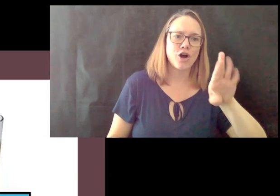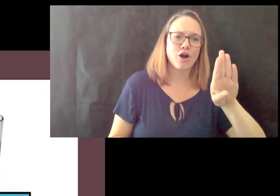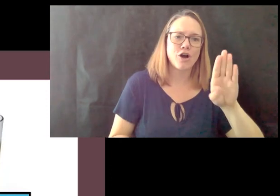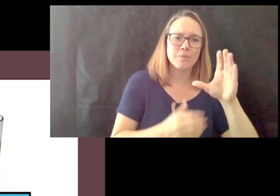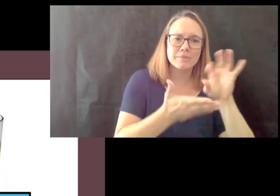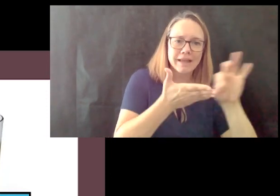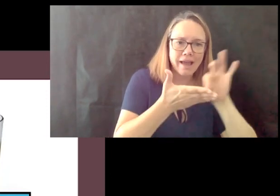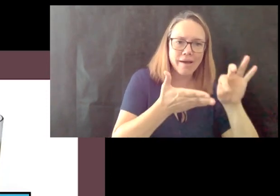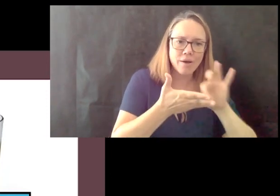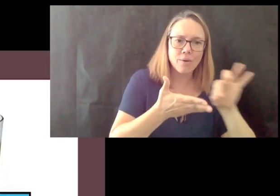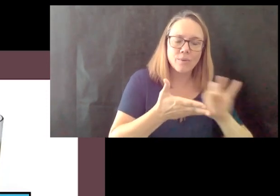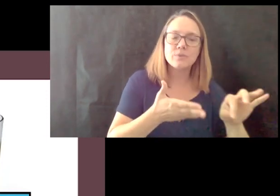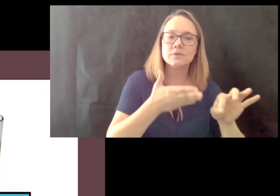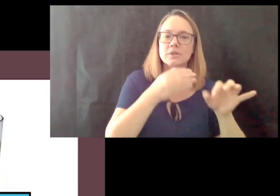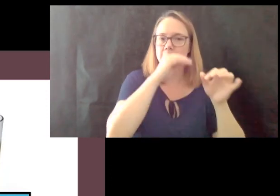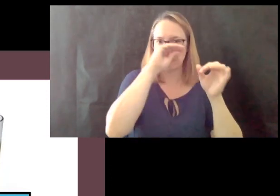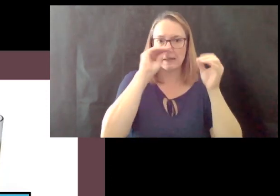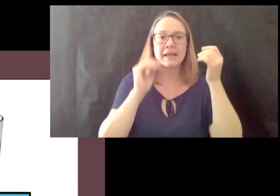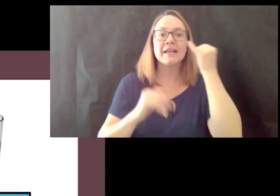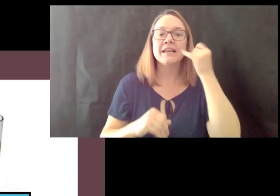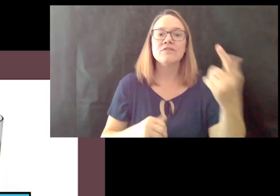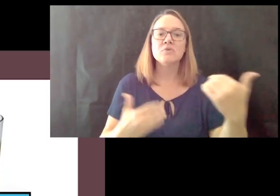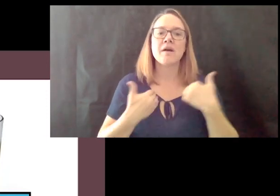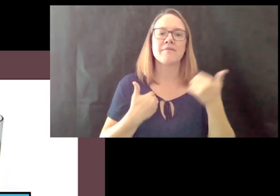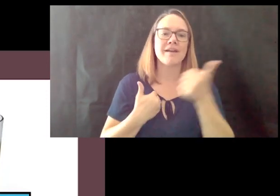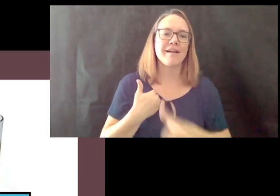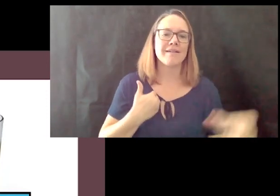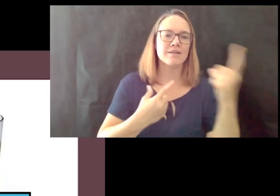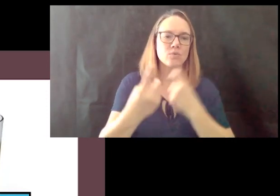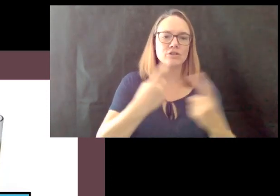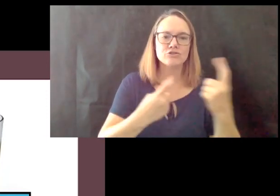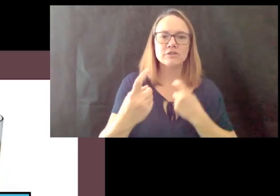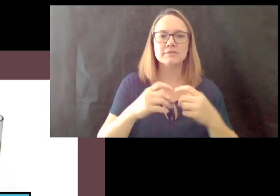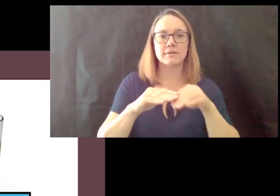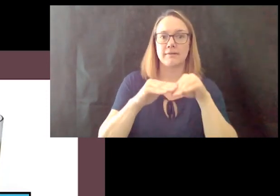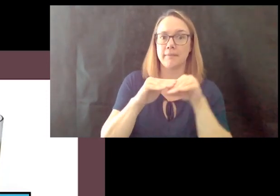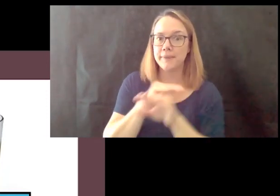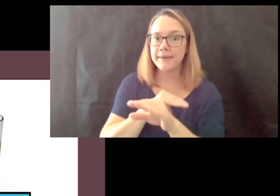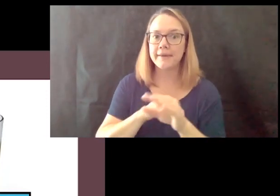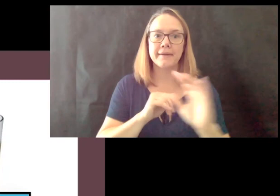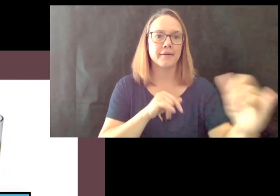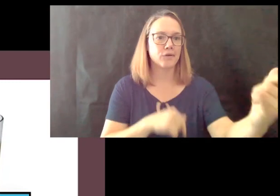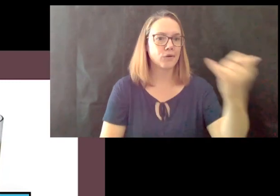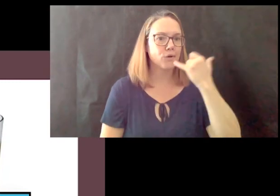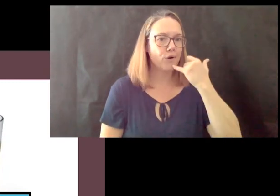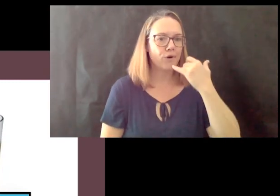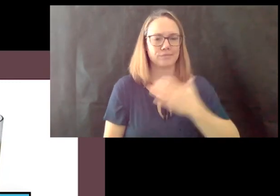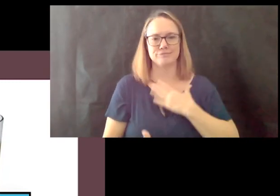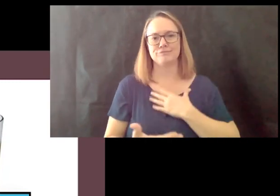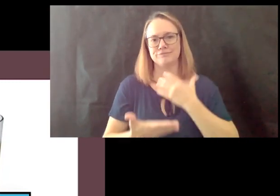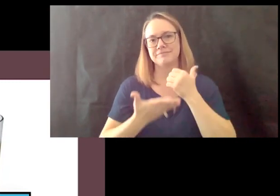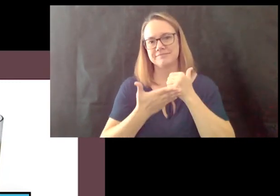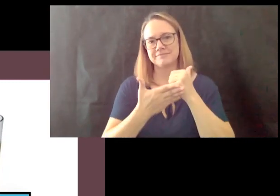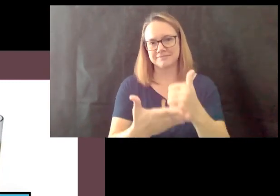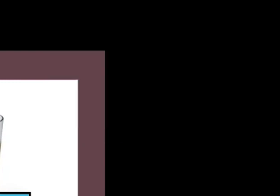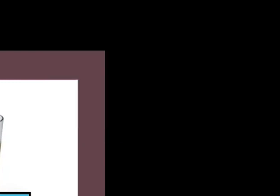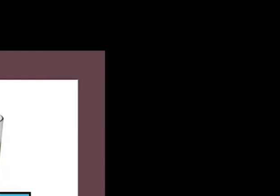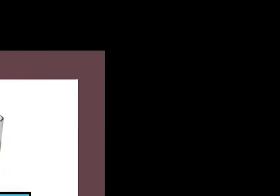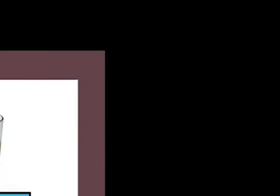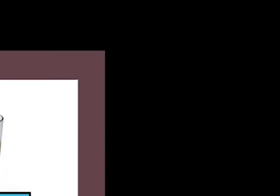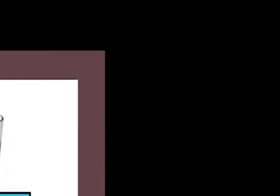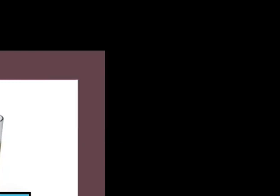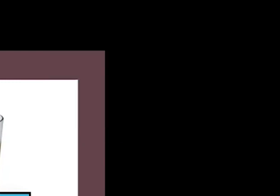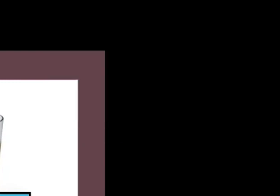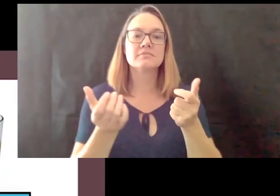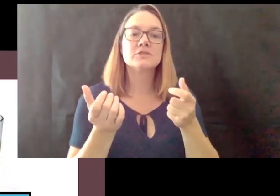or anything for that matter. Just if you have questions, come in, call us, we're happy to help.